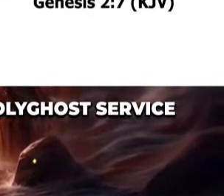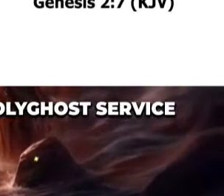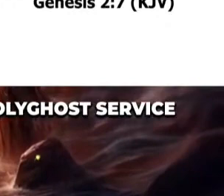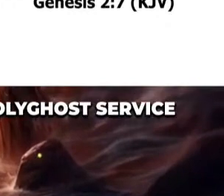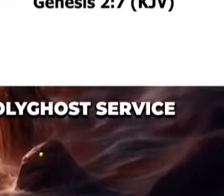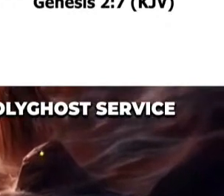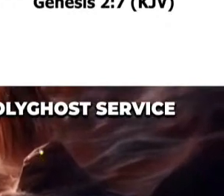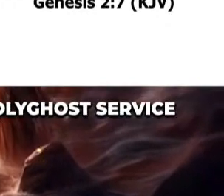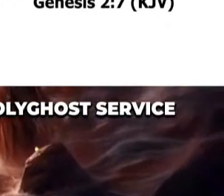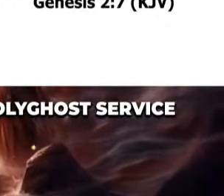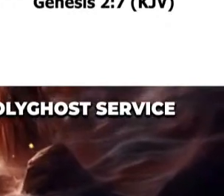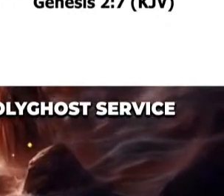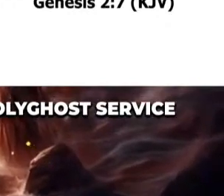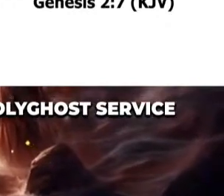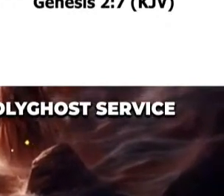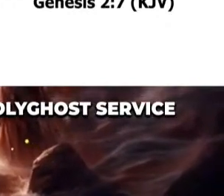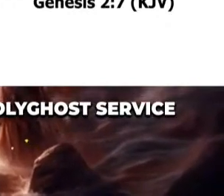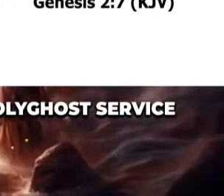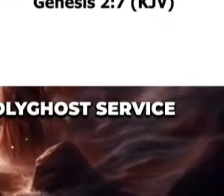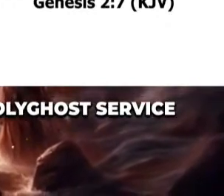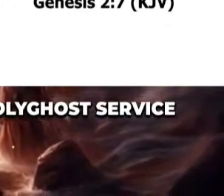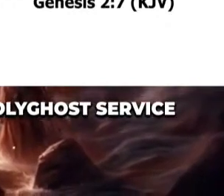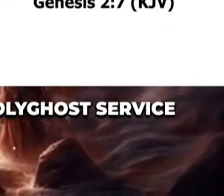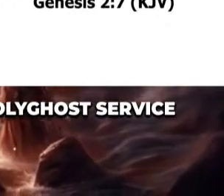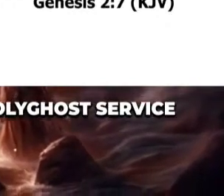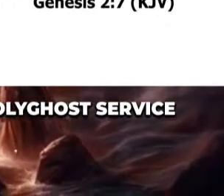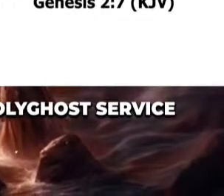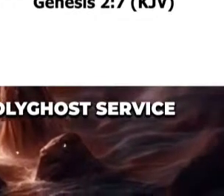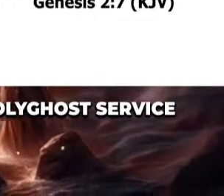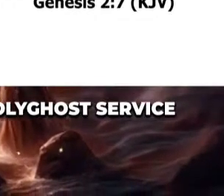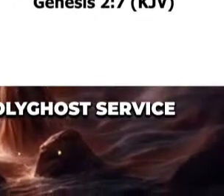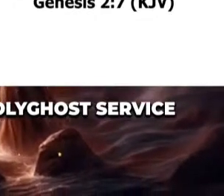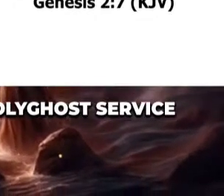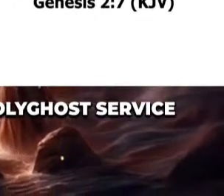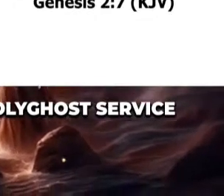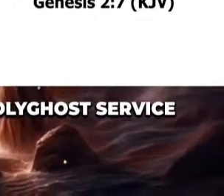into that mud. And what happened?